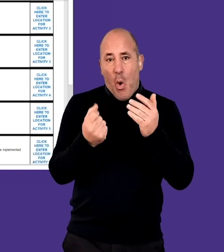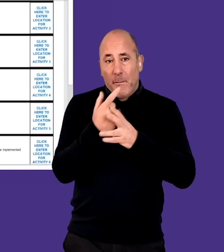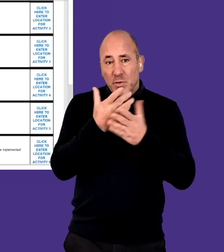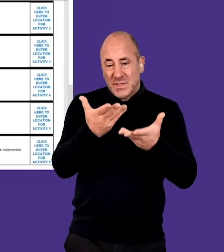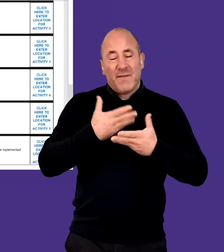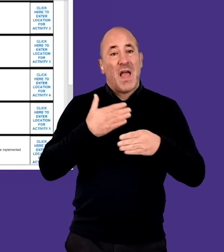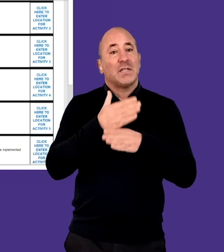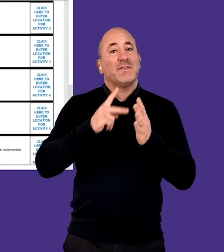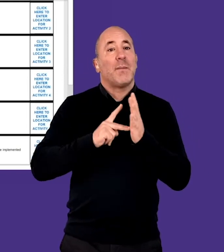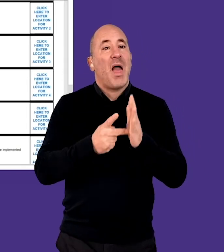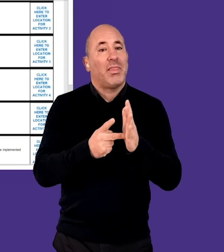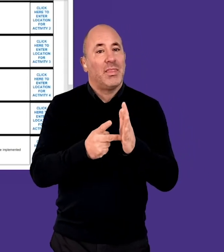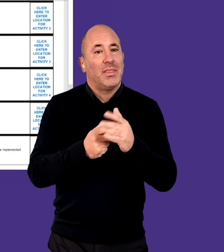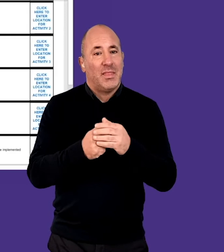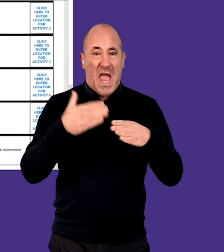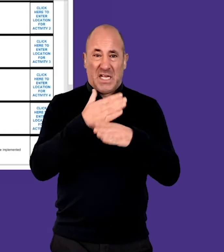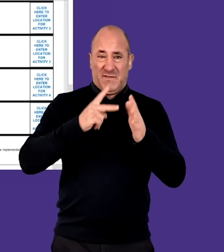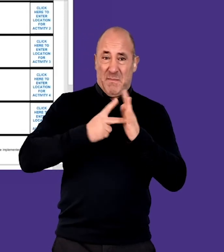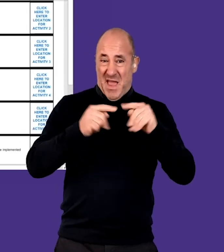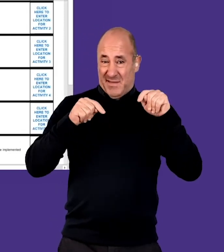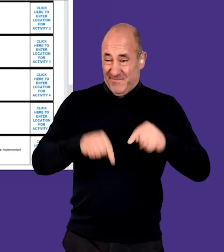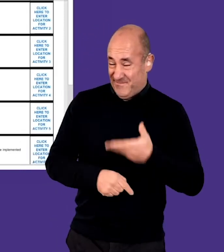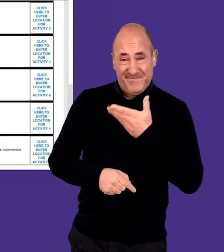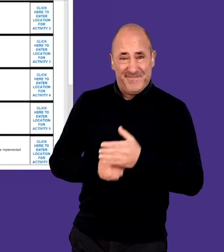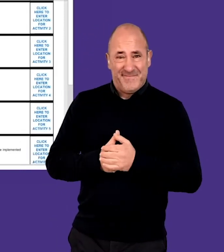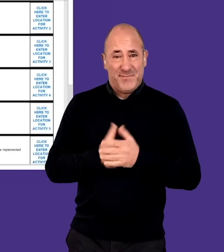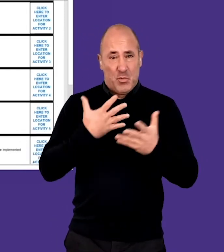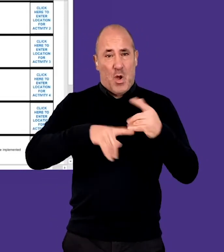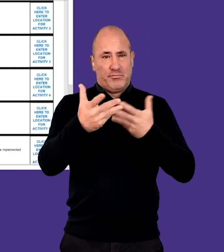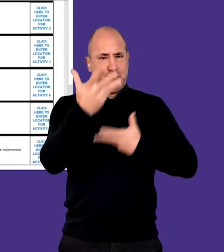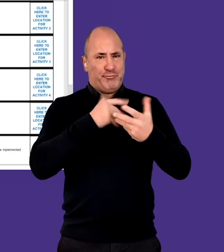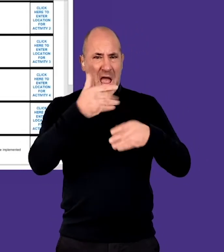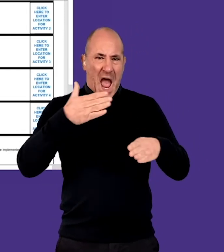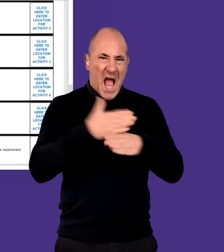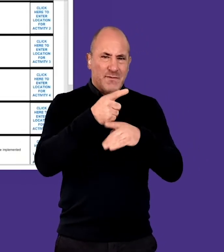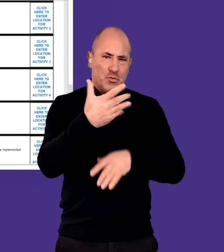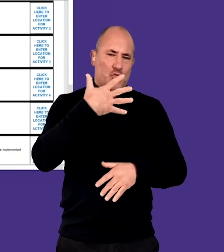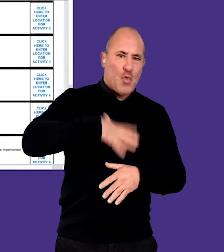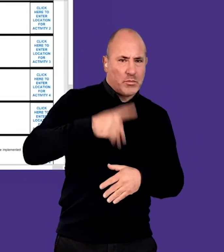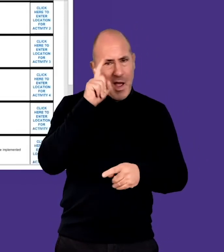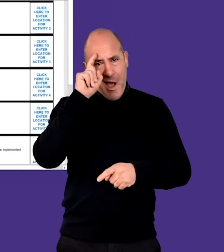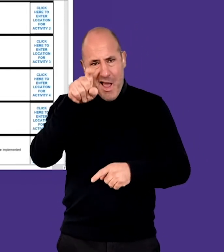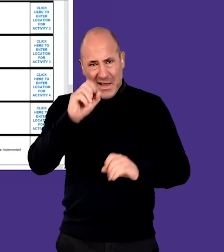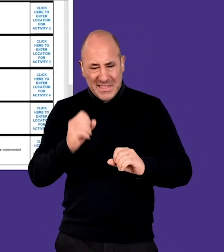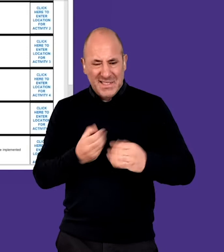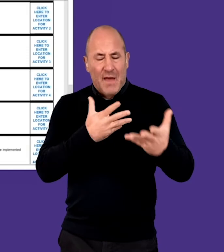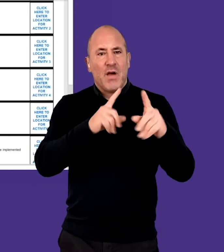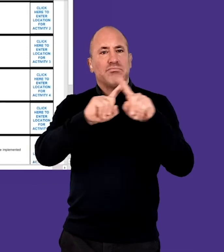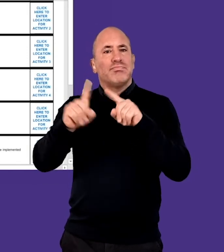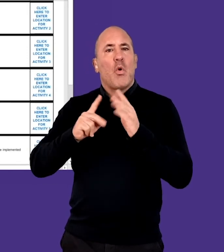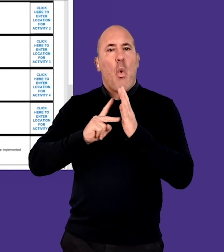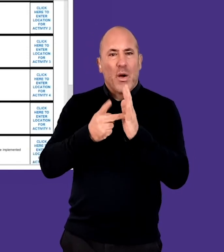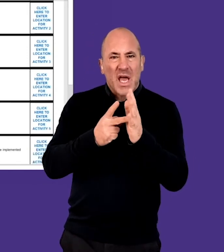the opportunity to provide an activity plan. This activity plan asks you to tell us about the activities you propose